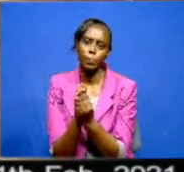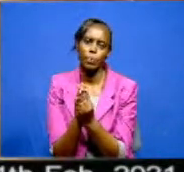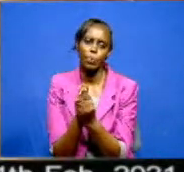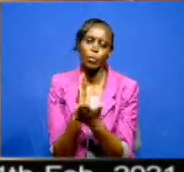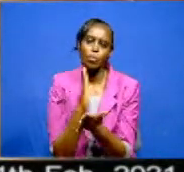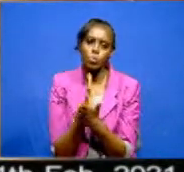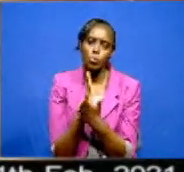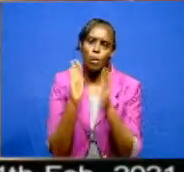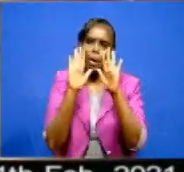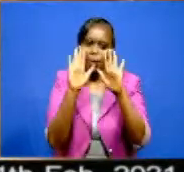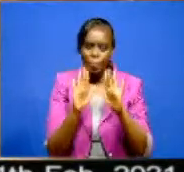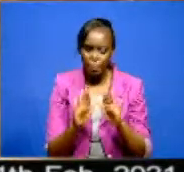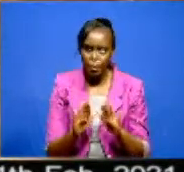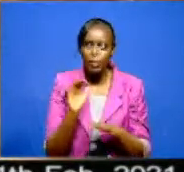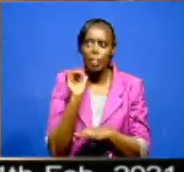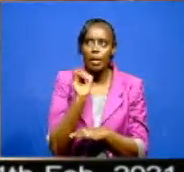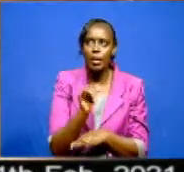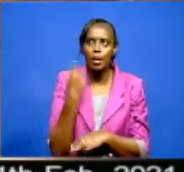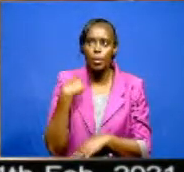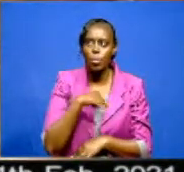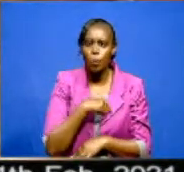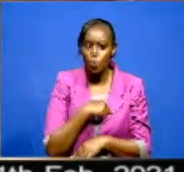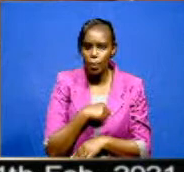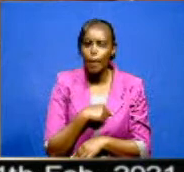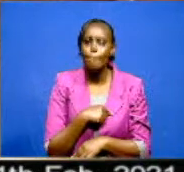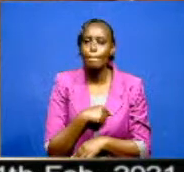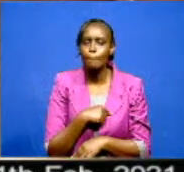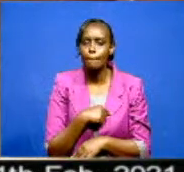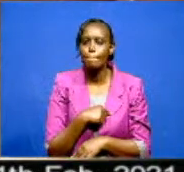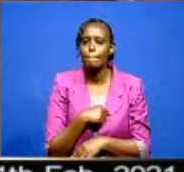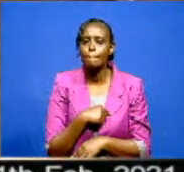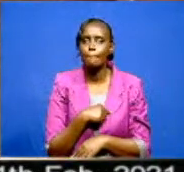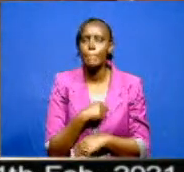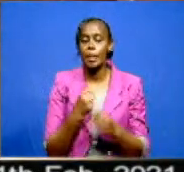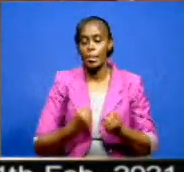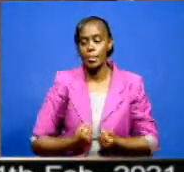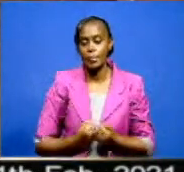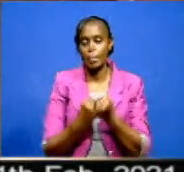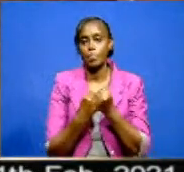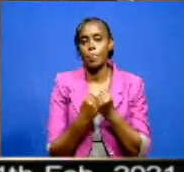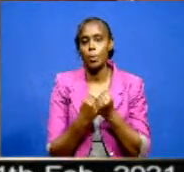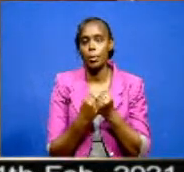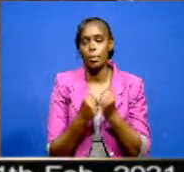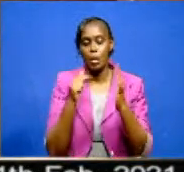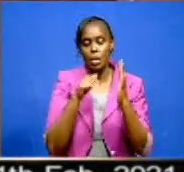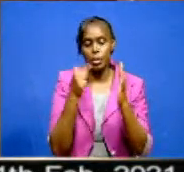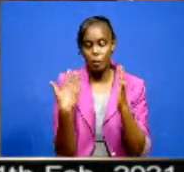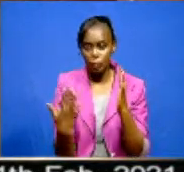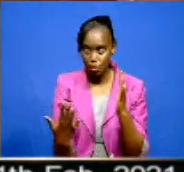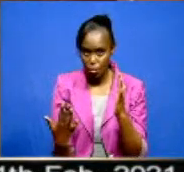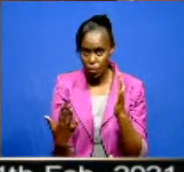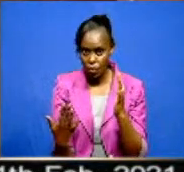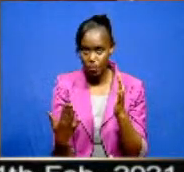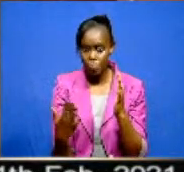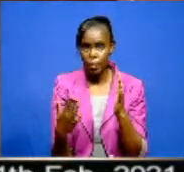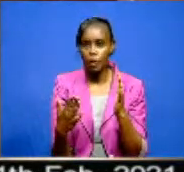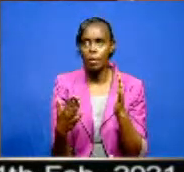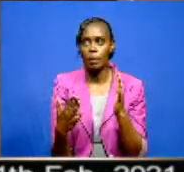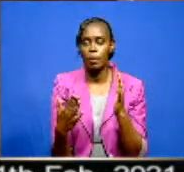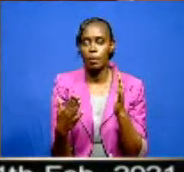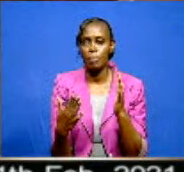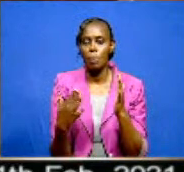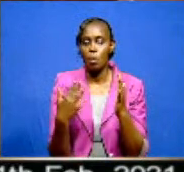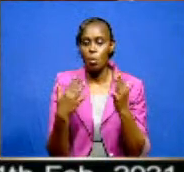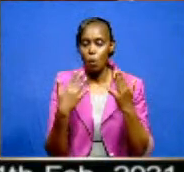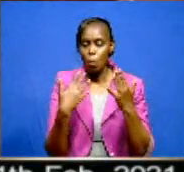really important that we support this sessional paper, because what we had governing our